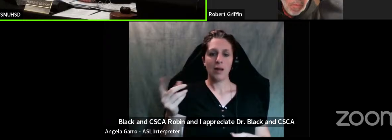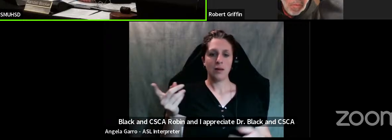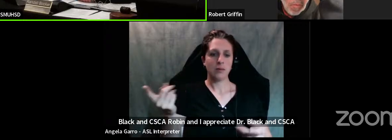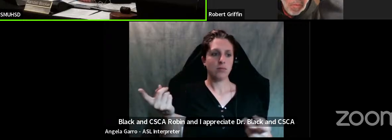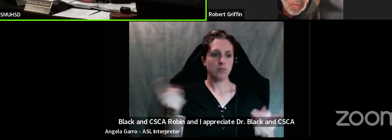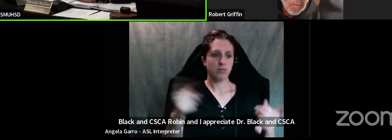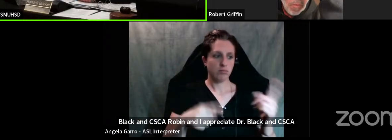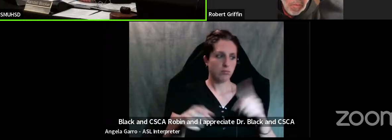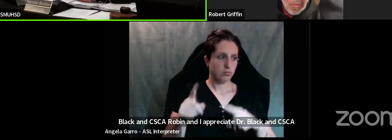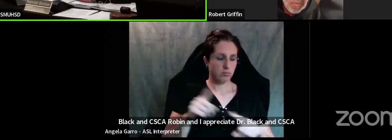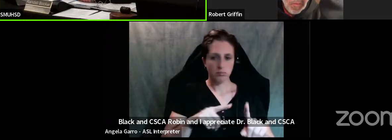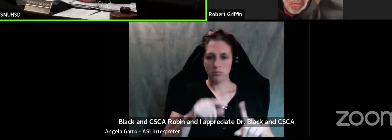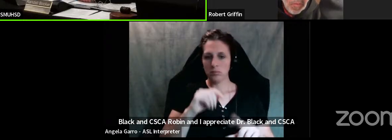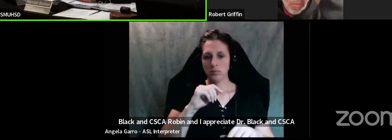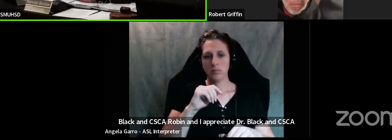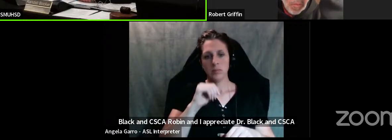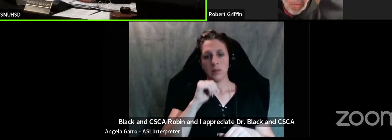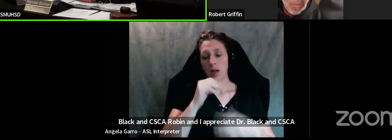easy. But